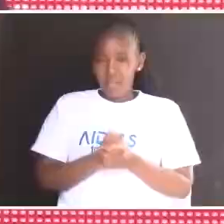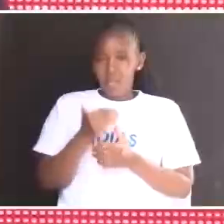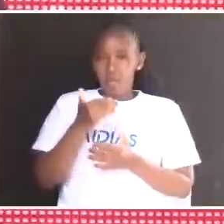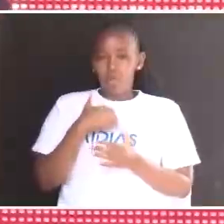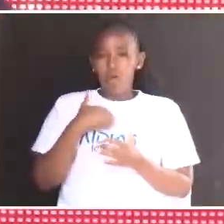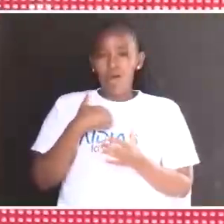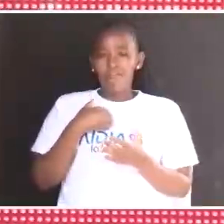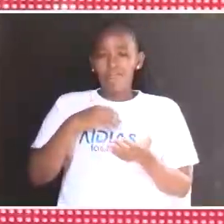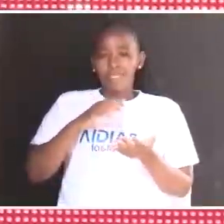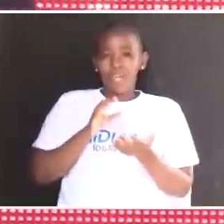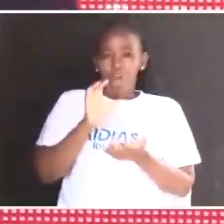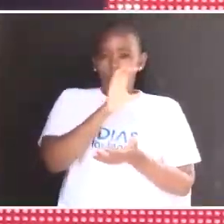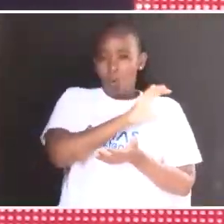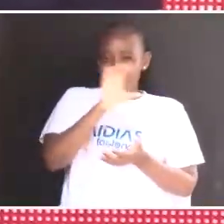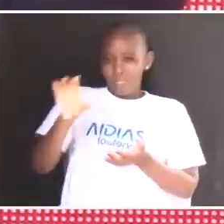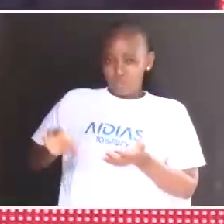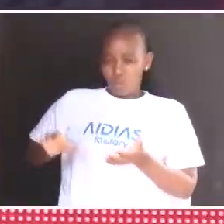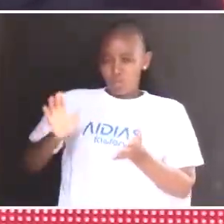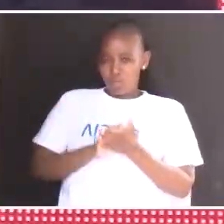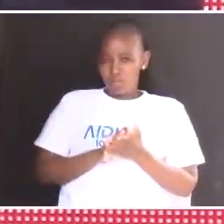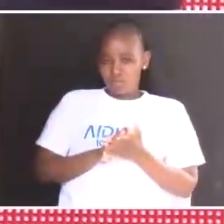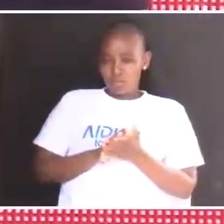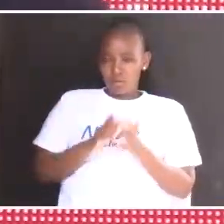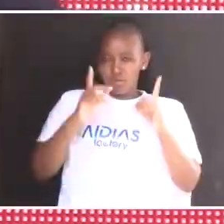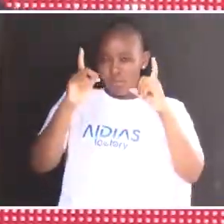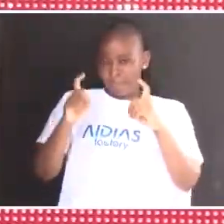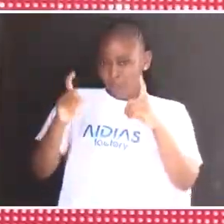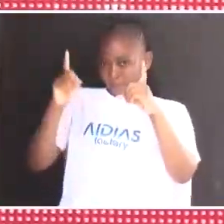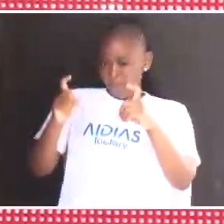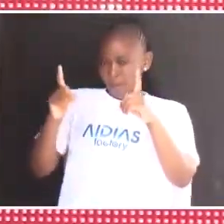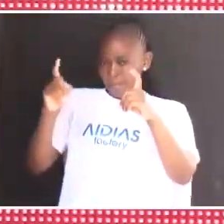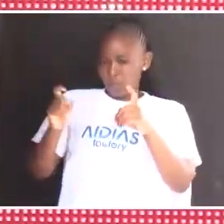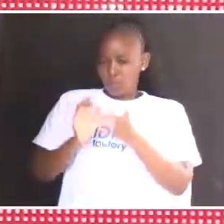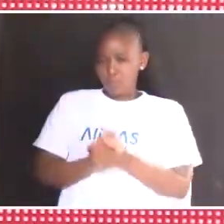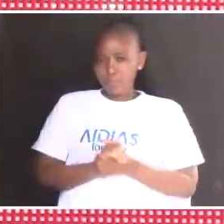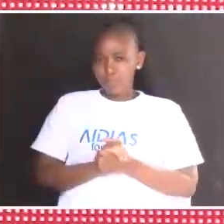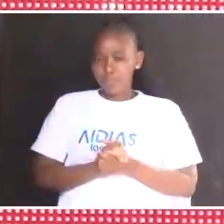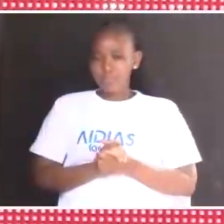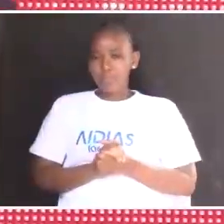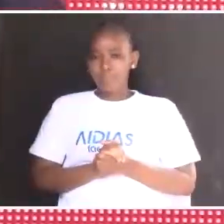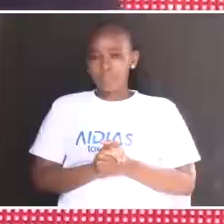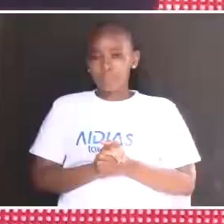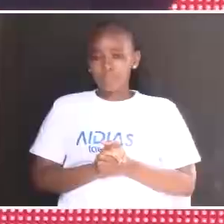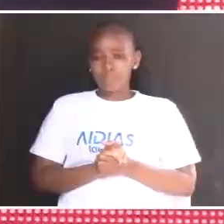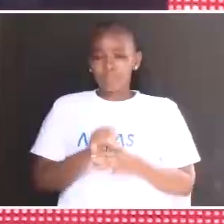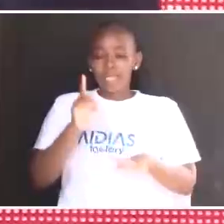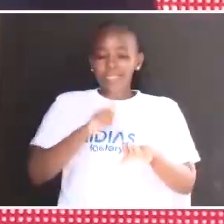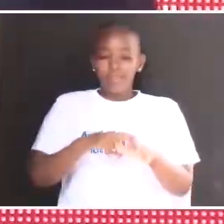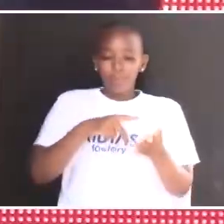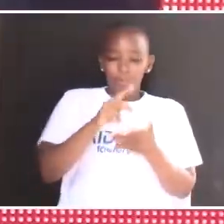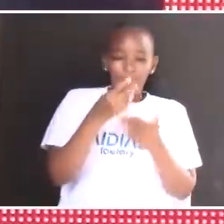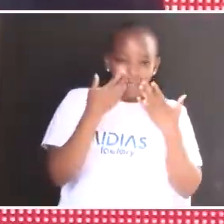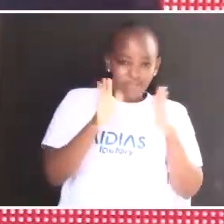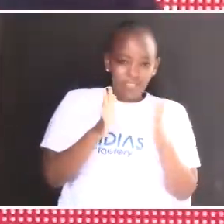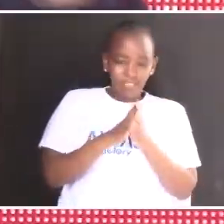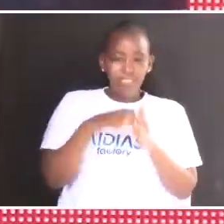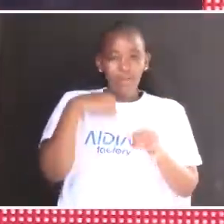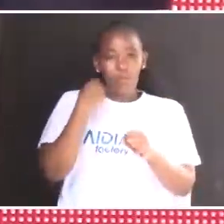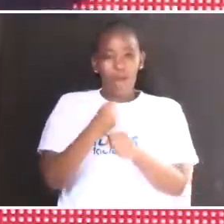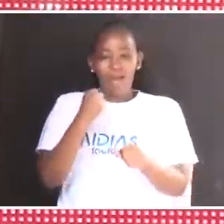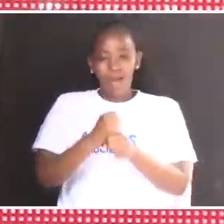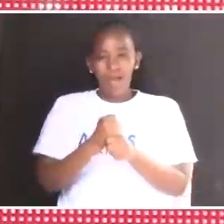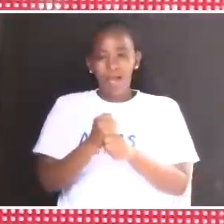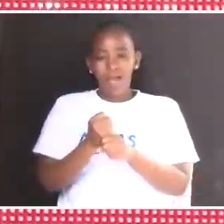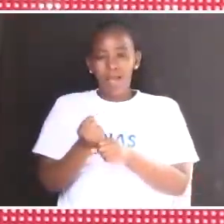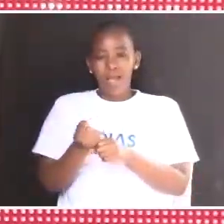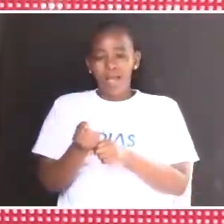been commissioned to take the photo or to take the video. So ukishalipwa, hiyo kazi inaenda